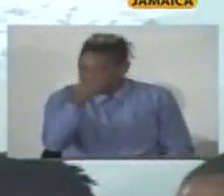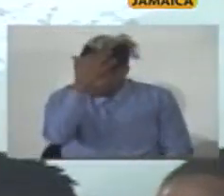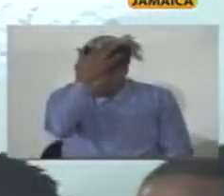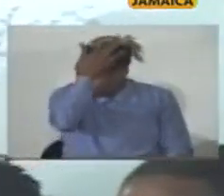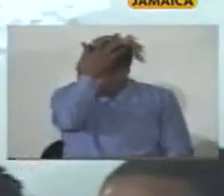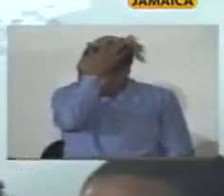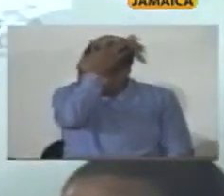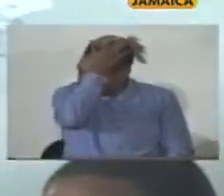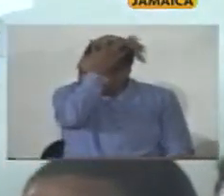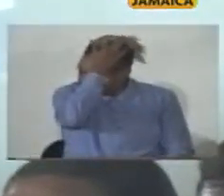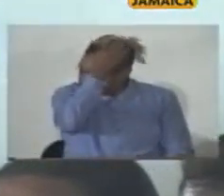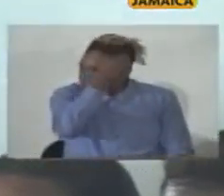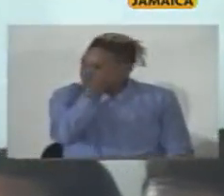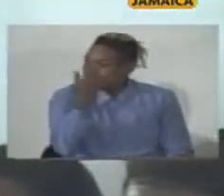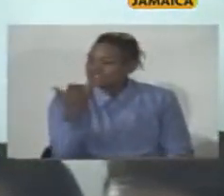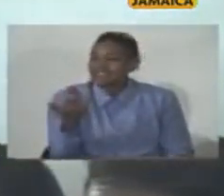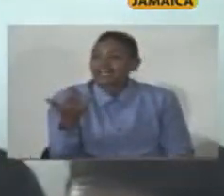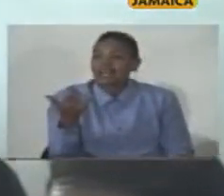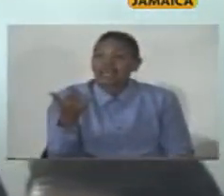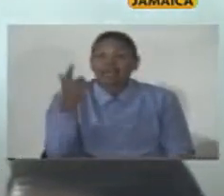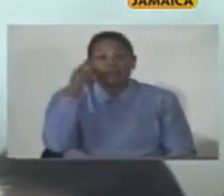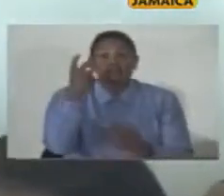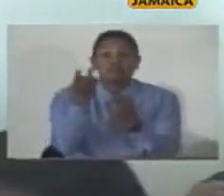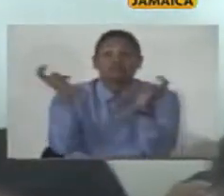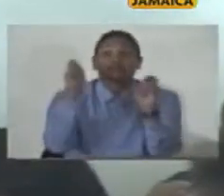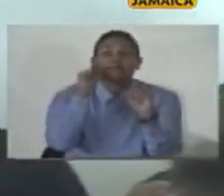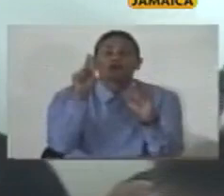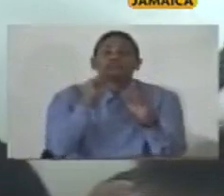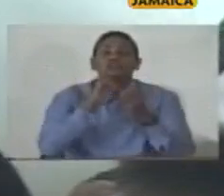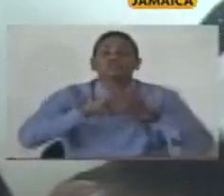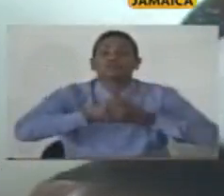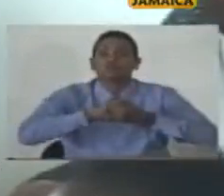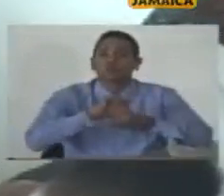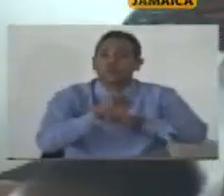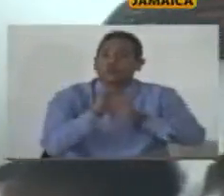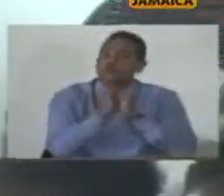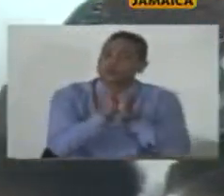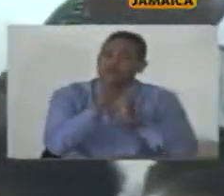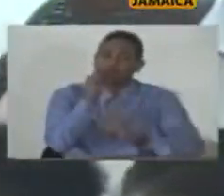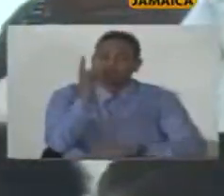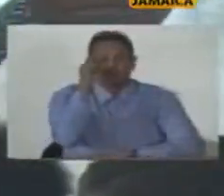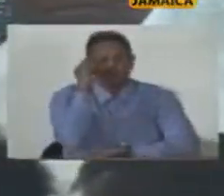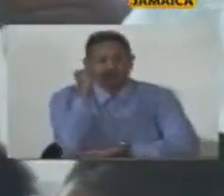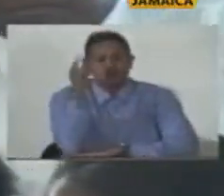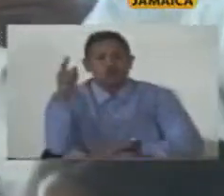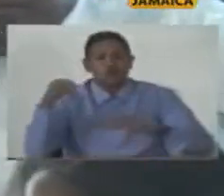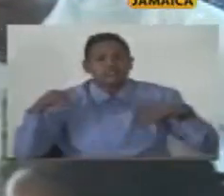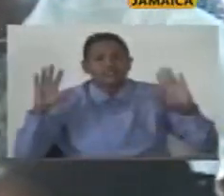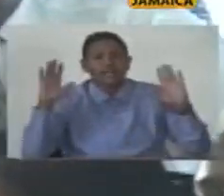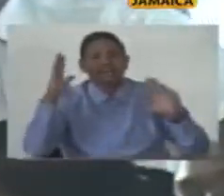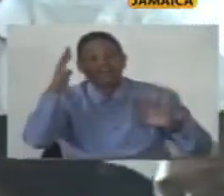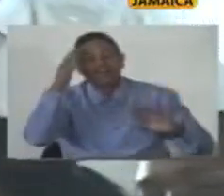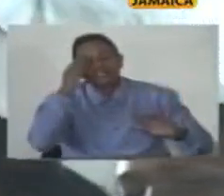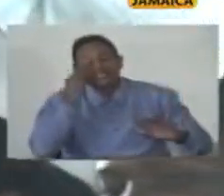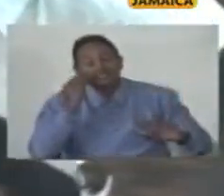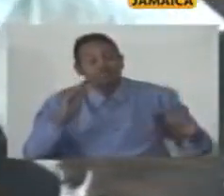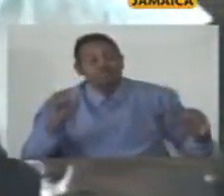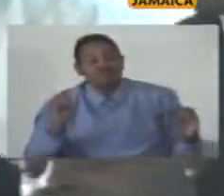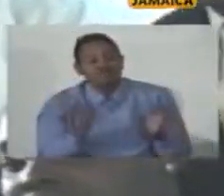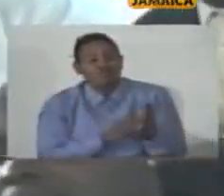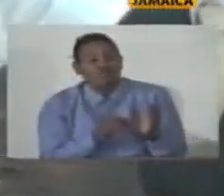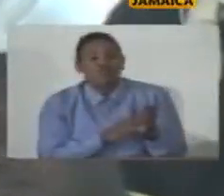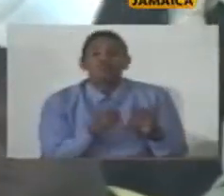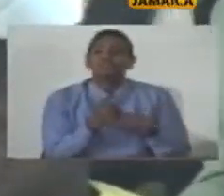We are here today because of unity and dedication. You have sacrificed sleepless nights, holidays,